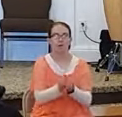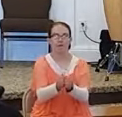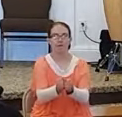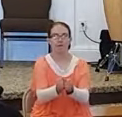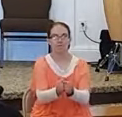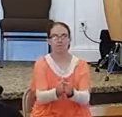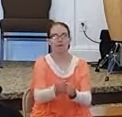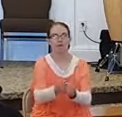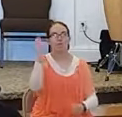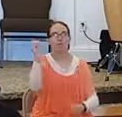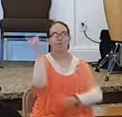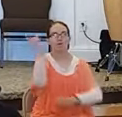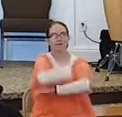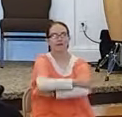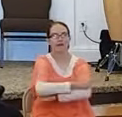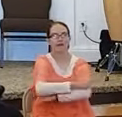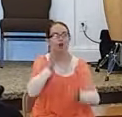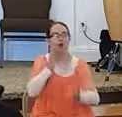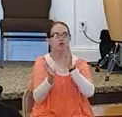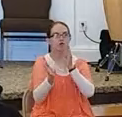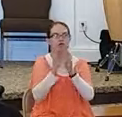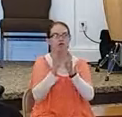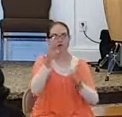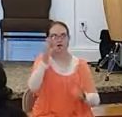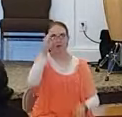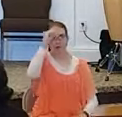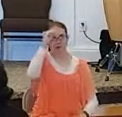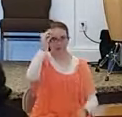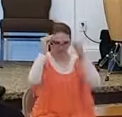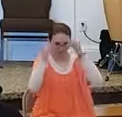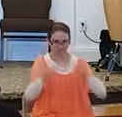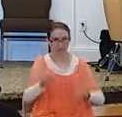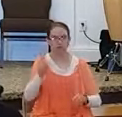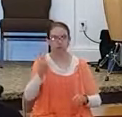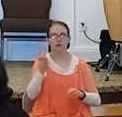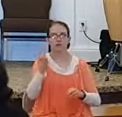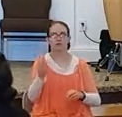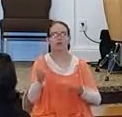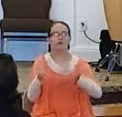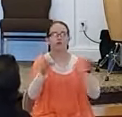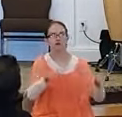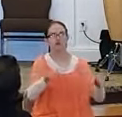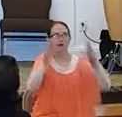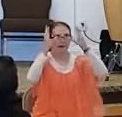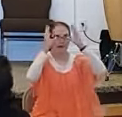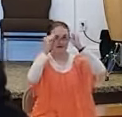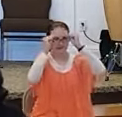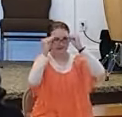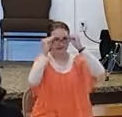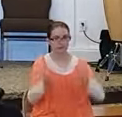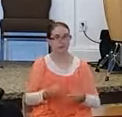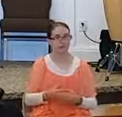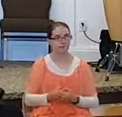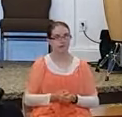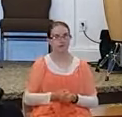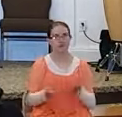40 days as he taught them everything. They were both to do and teach.